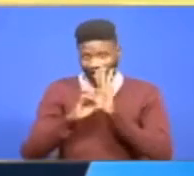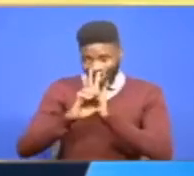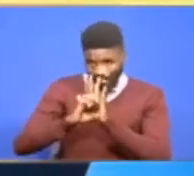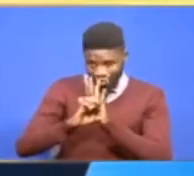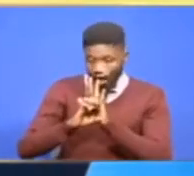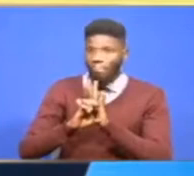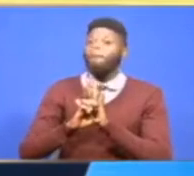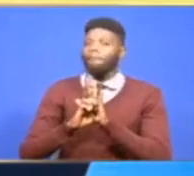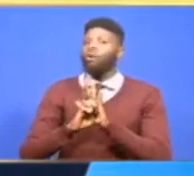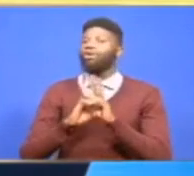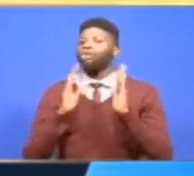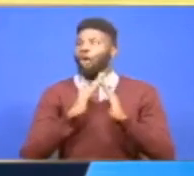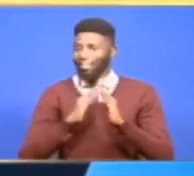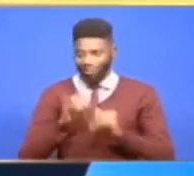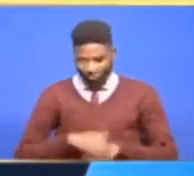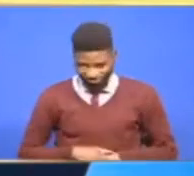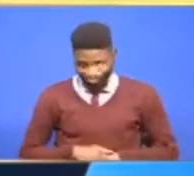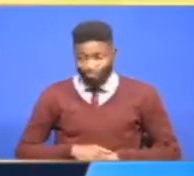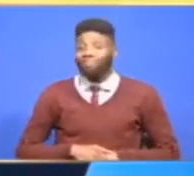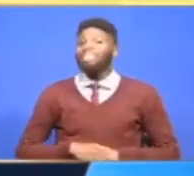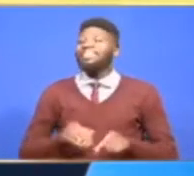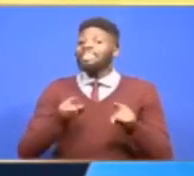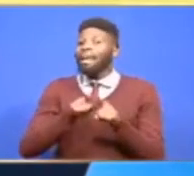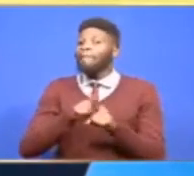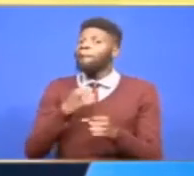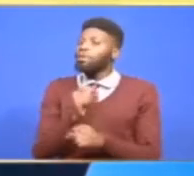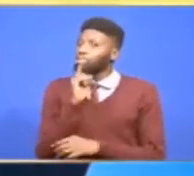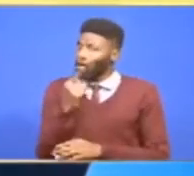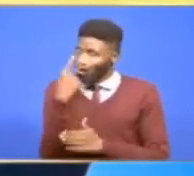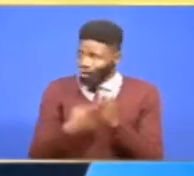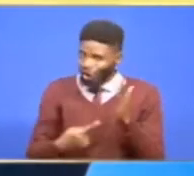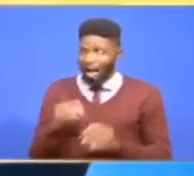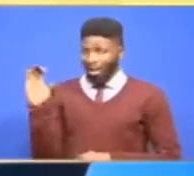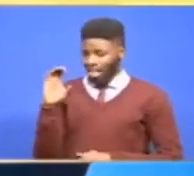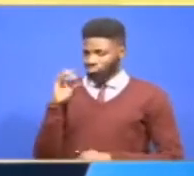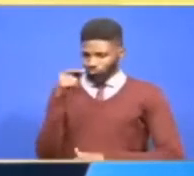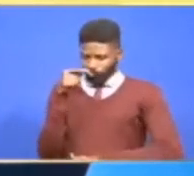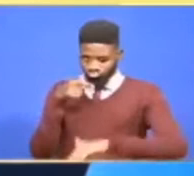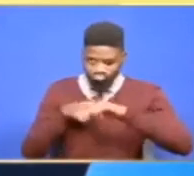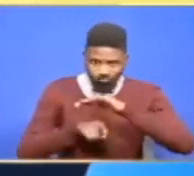ensuring that clients entering the establishment wear masks,